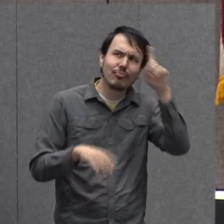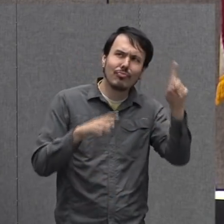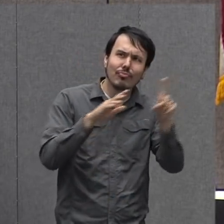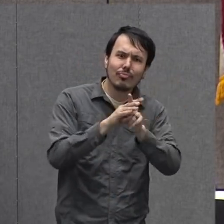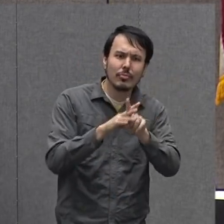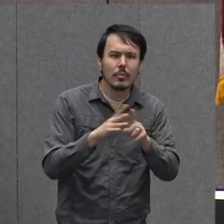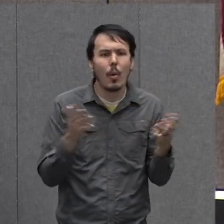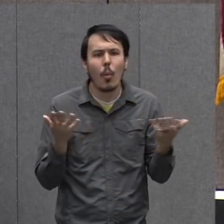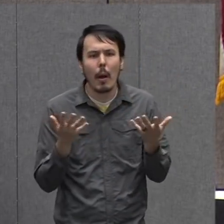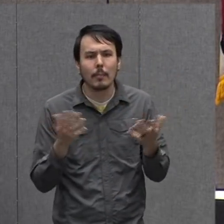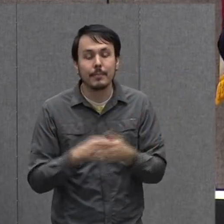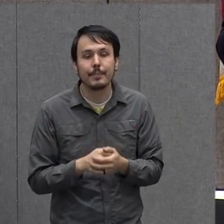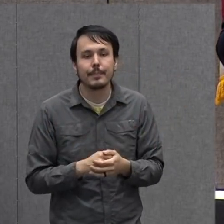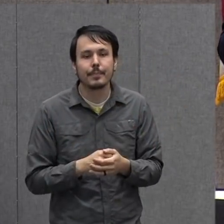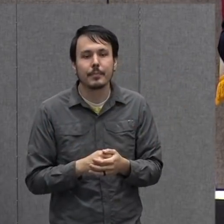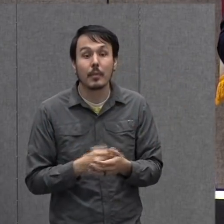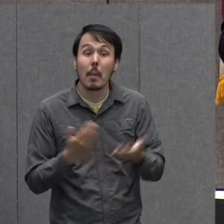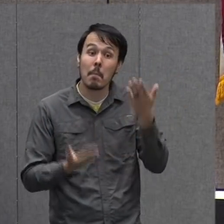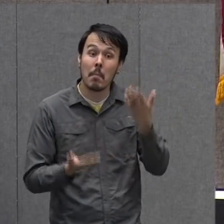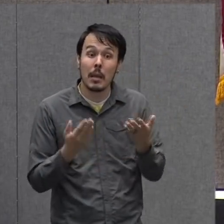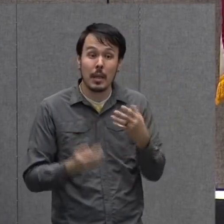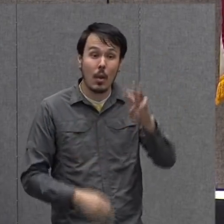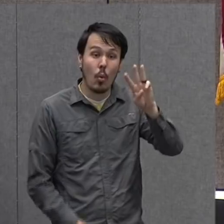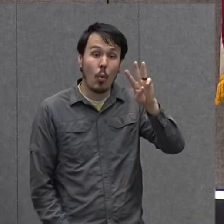maybe 10 centimeters.